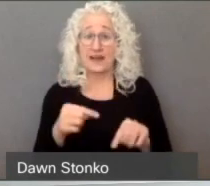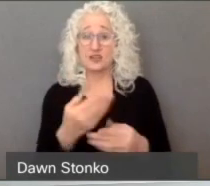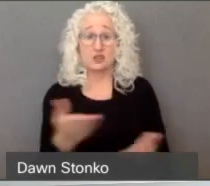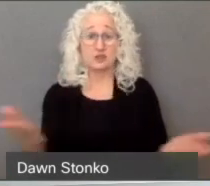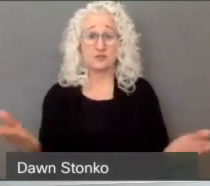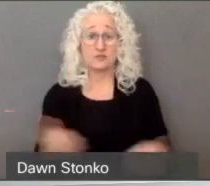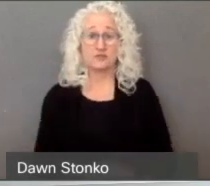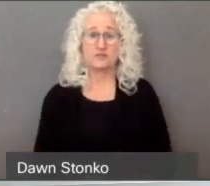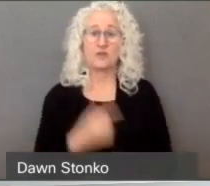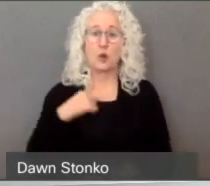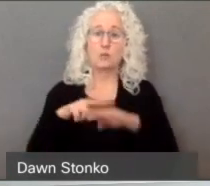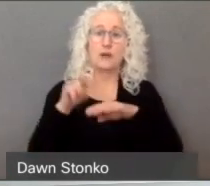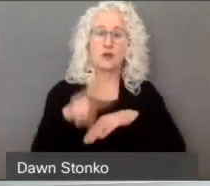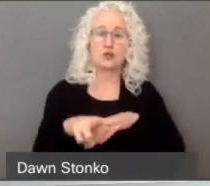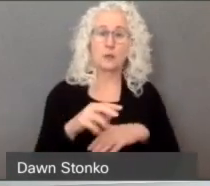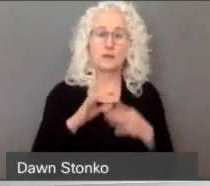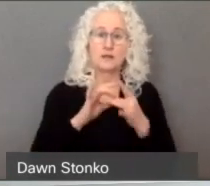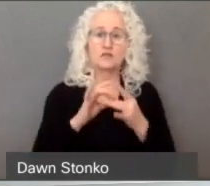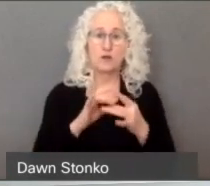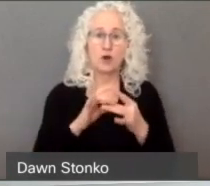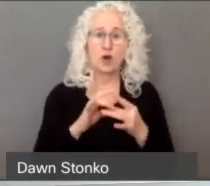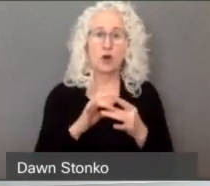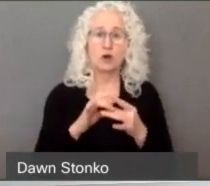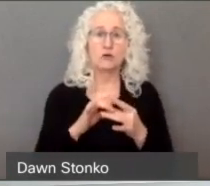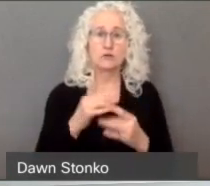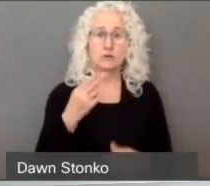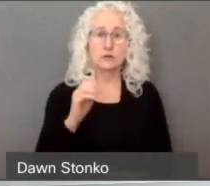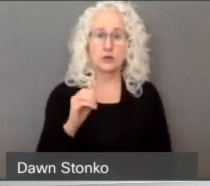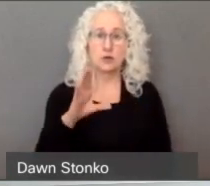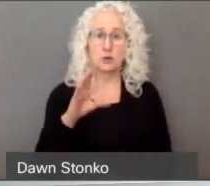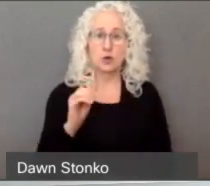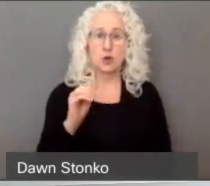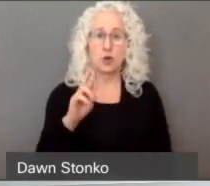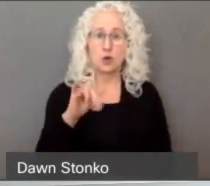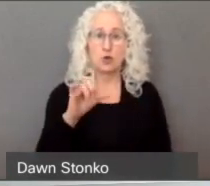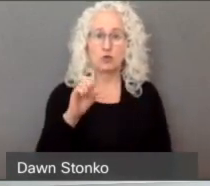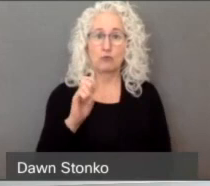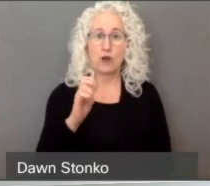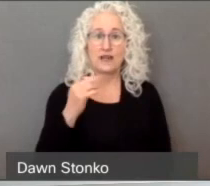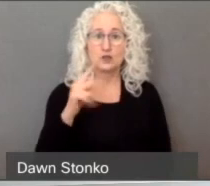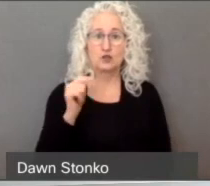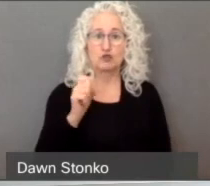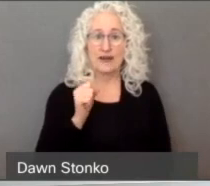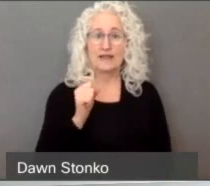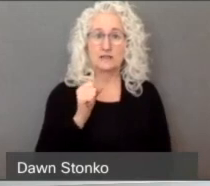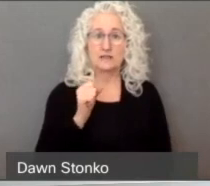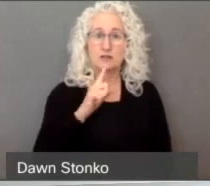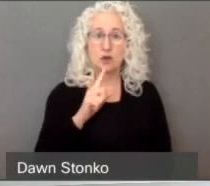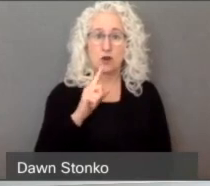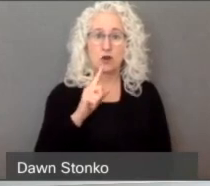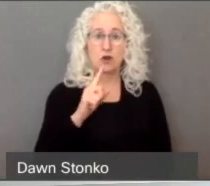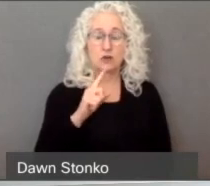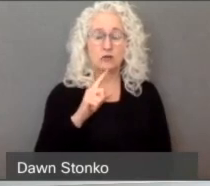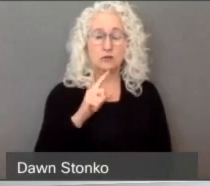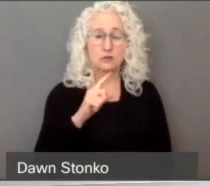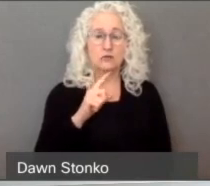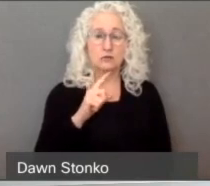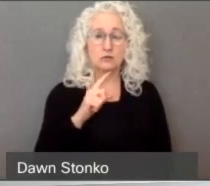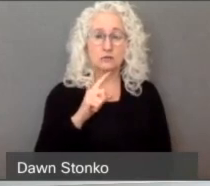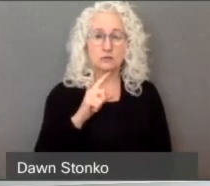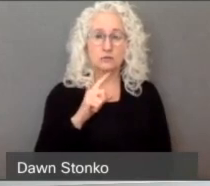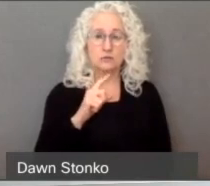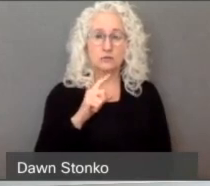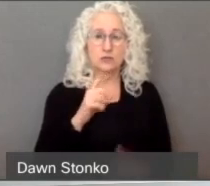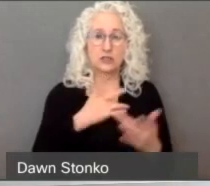Jennifer, I'll jump in just as far as the HoCoRise grants are concerned. Yes, sole proprietors are